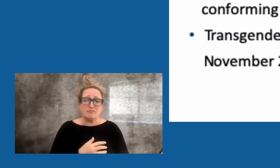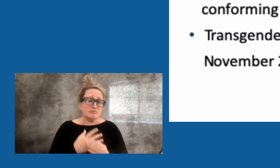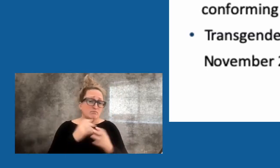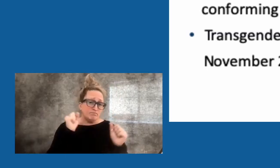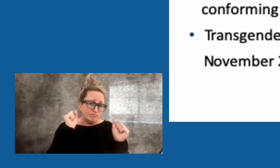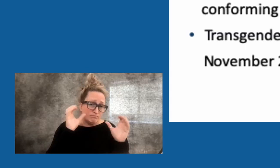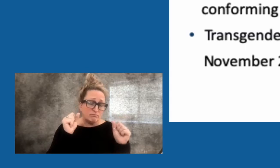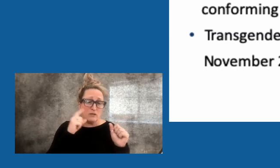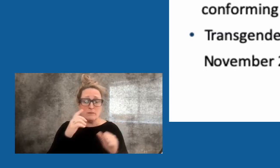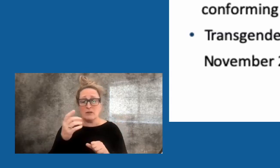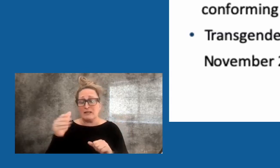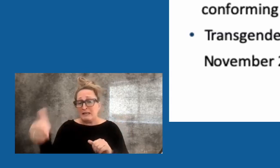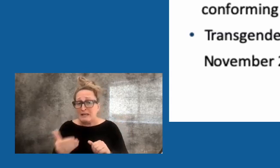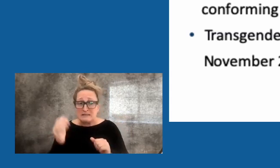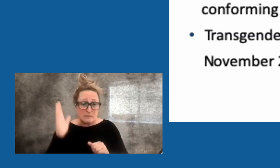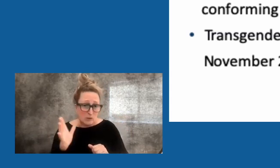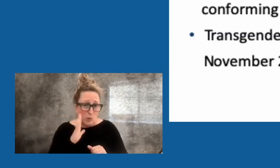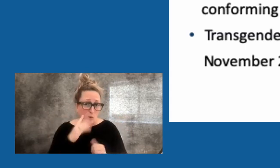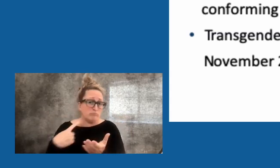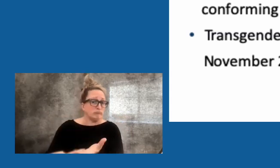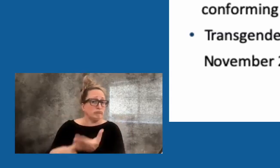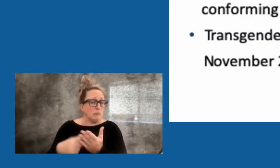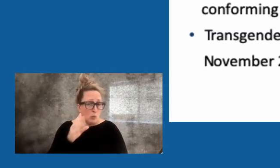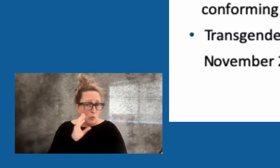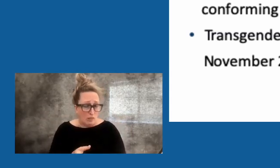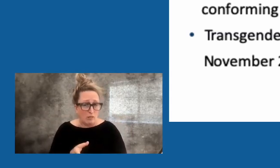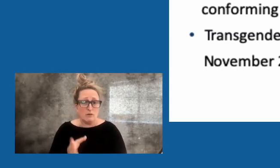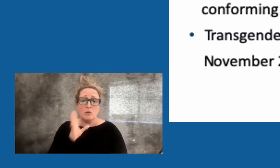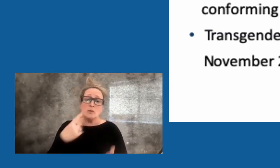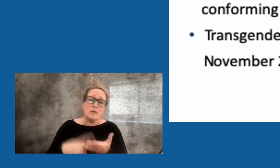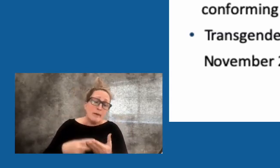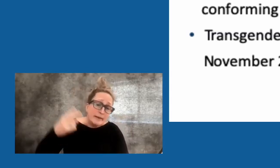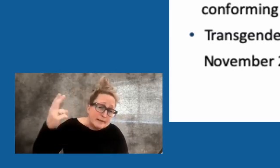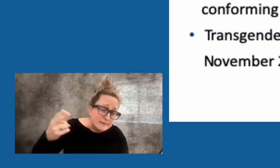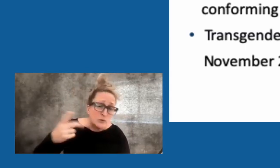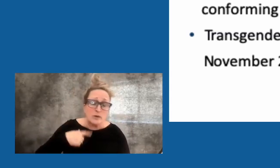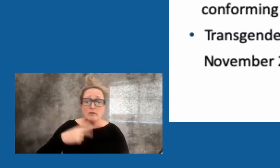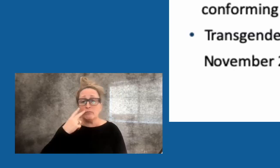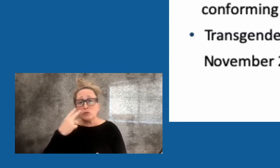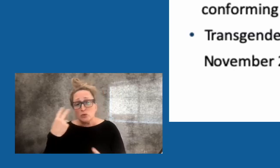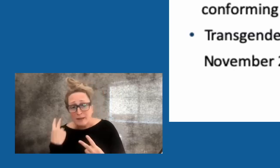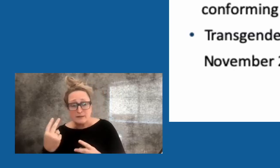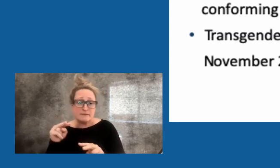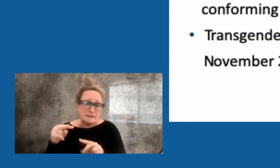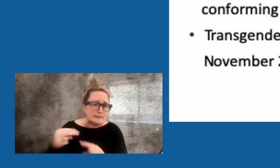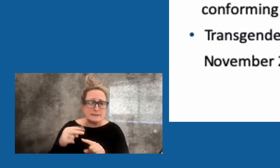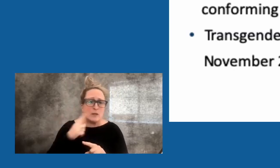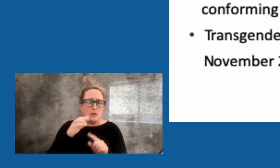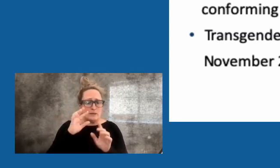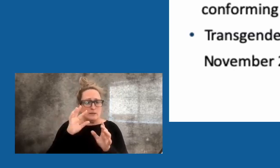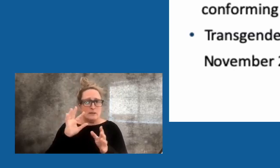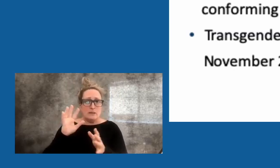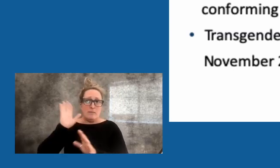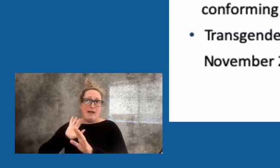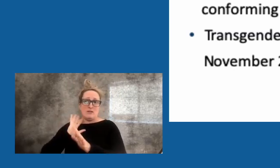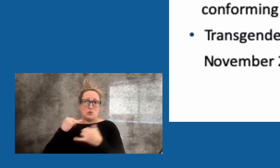amazing guest speaker that we're going to be in conversation with. We're going to talk history today. We're going to talk perspective. We're going to connect the dots to the past,